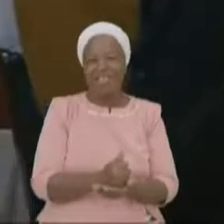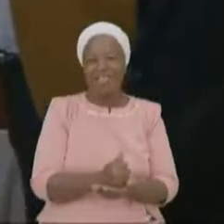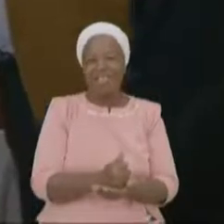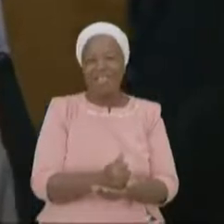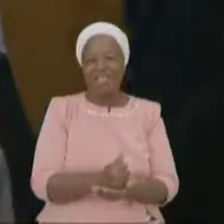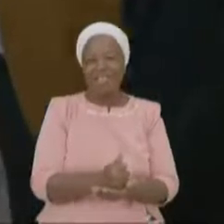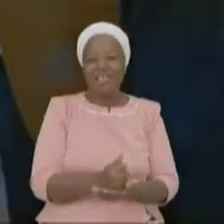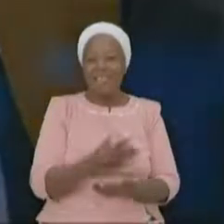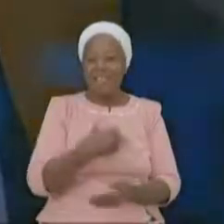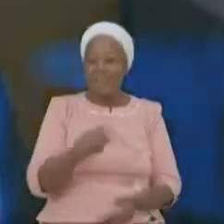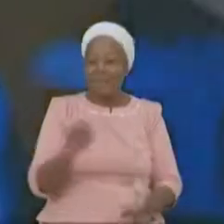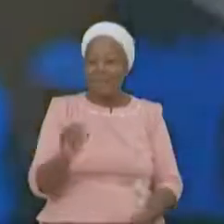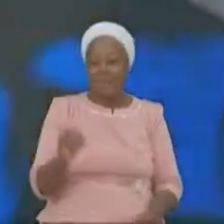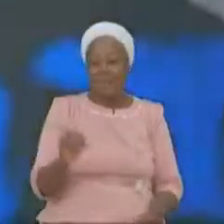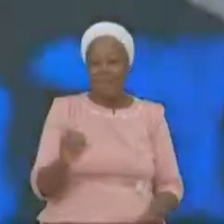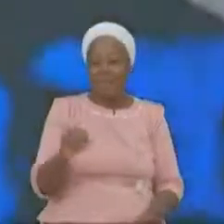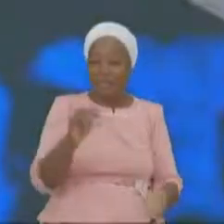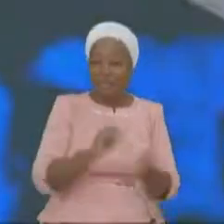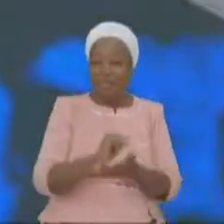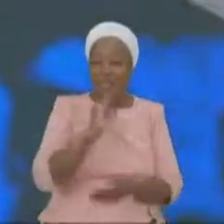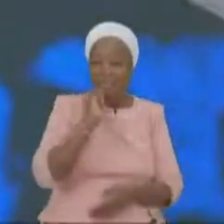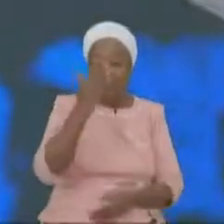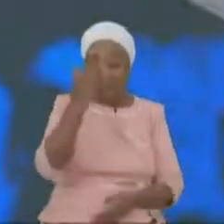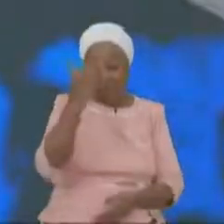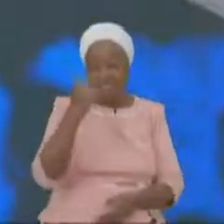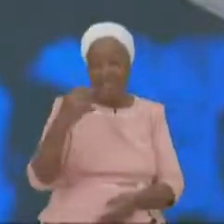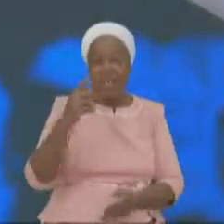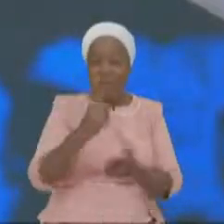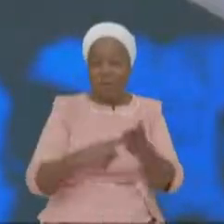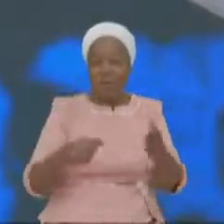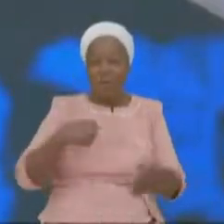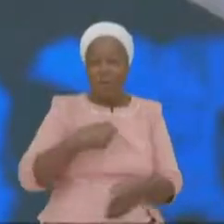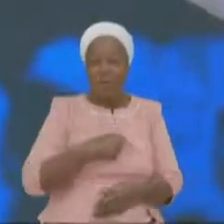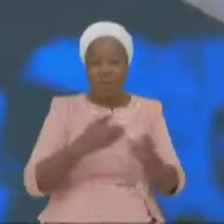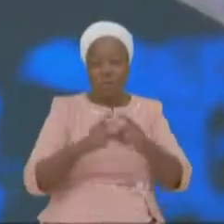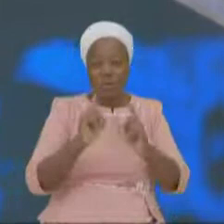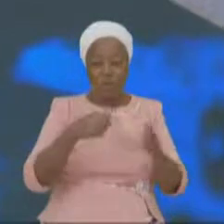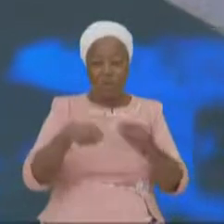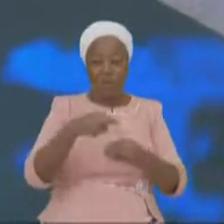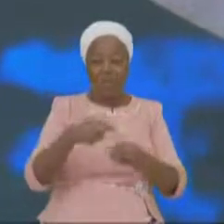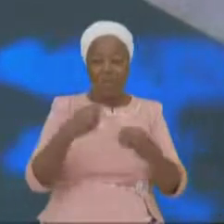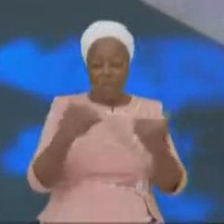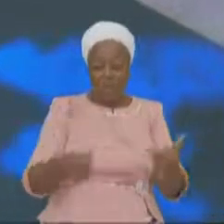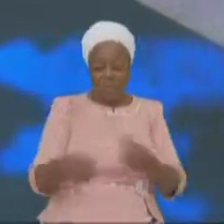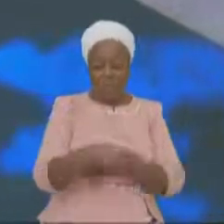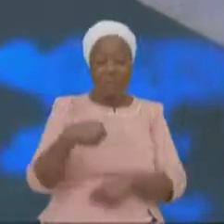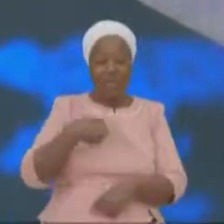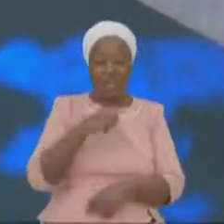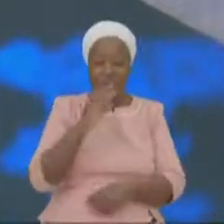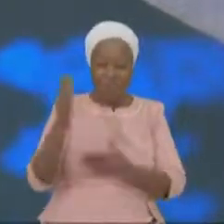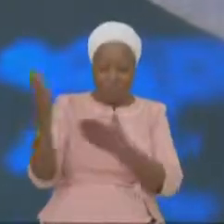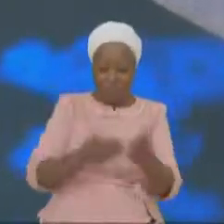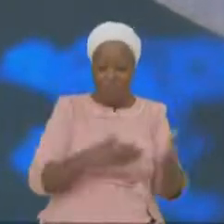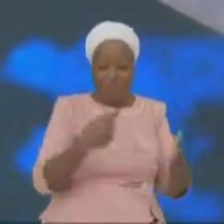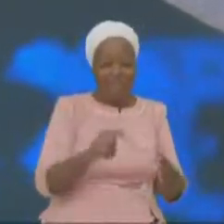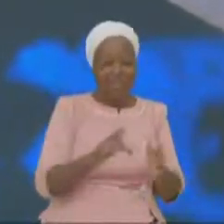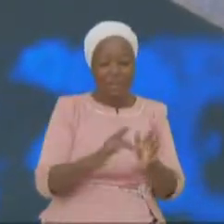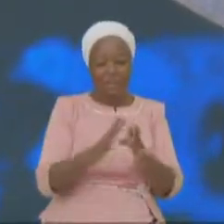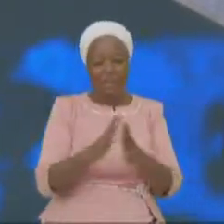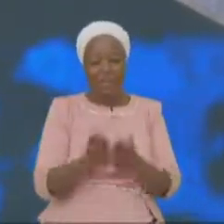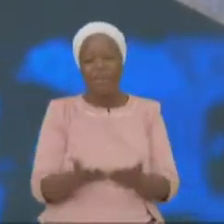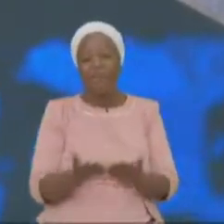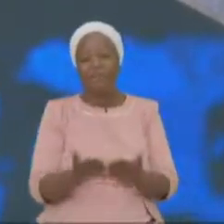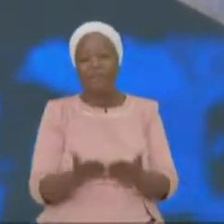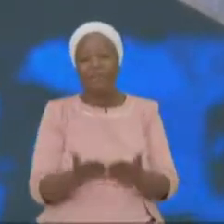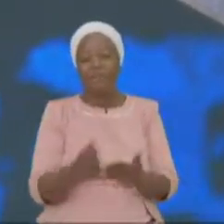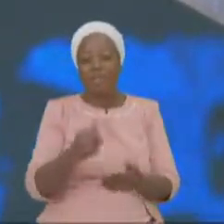And so, that's why what we're talking about today, we're bringing the gospel,